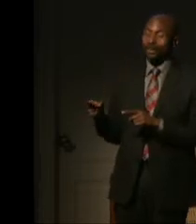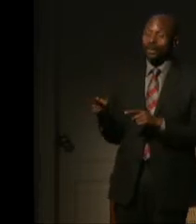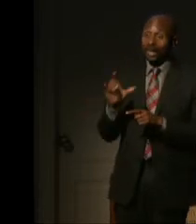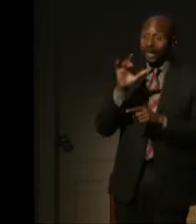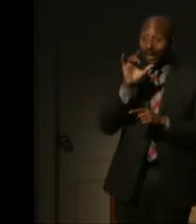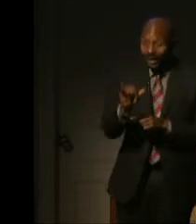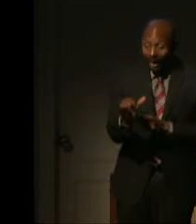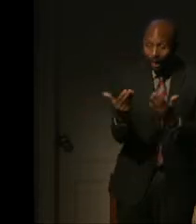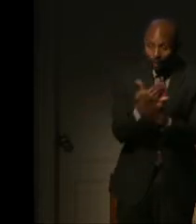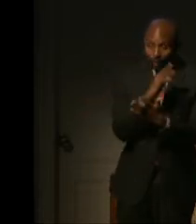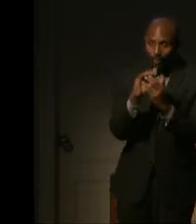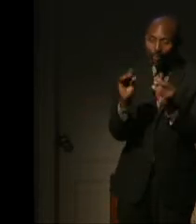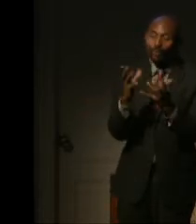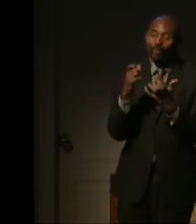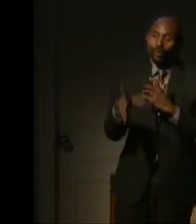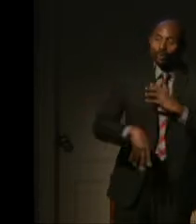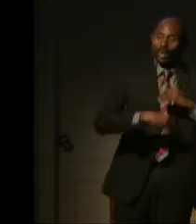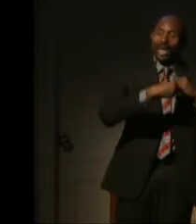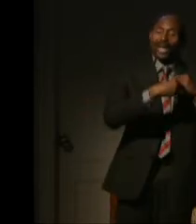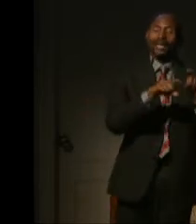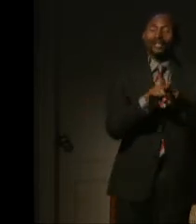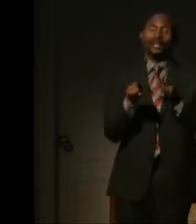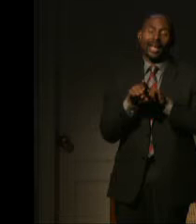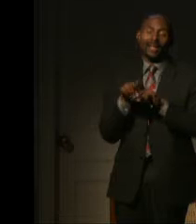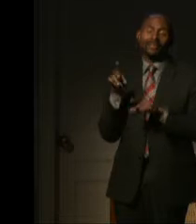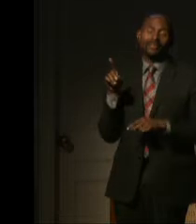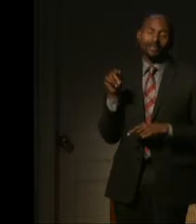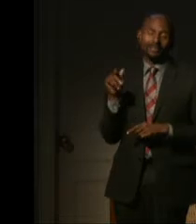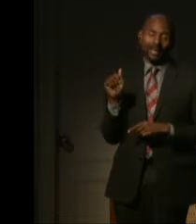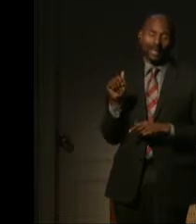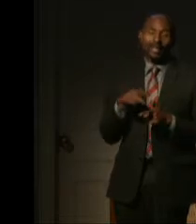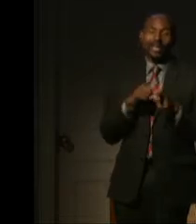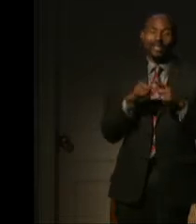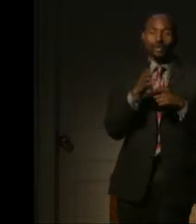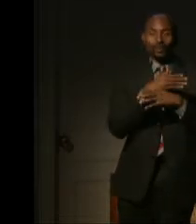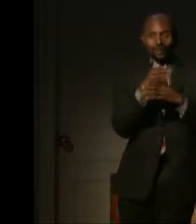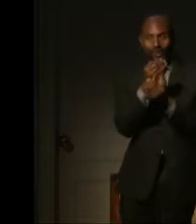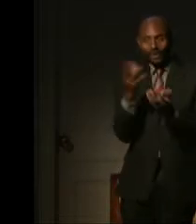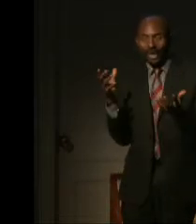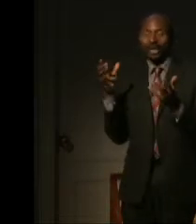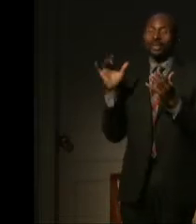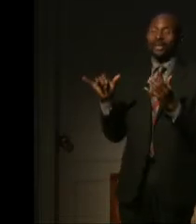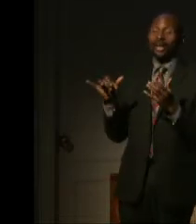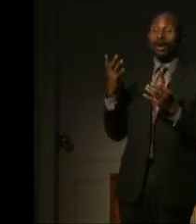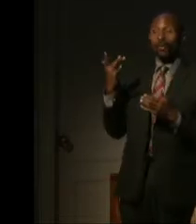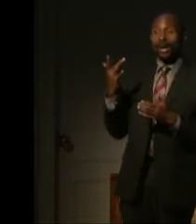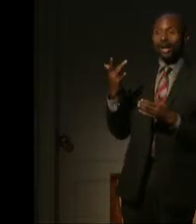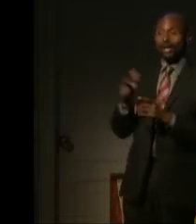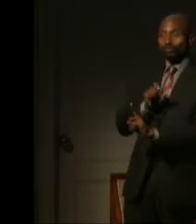data. And then we share those new connections to spark new use.